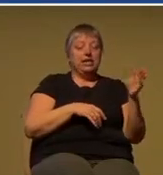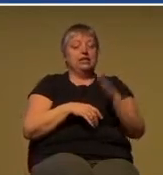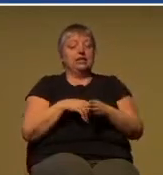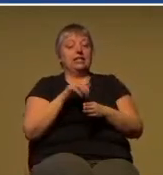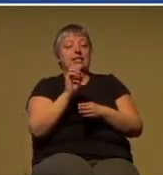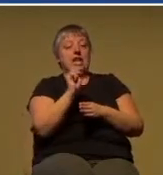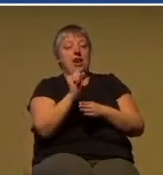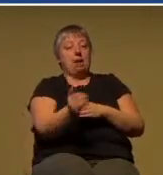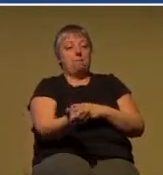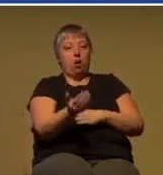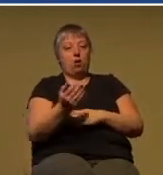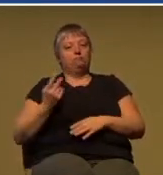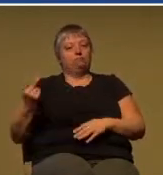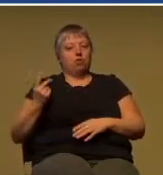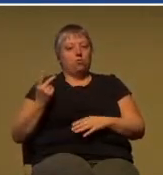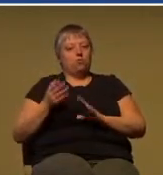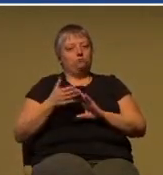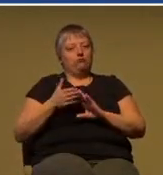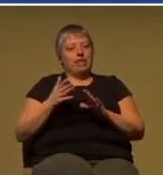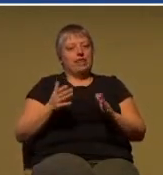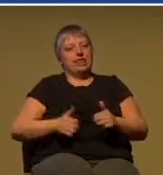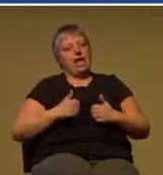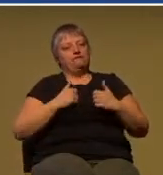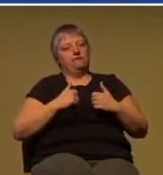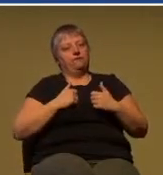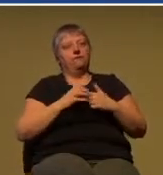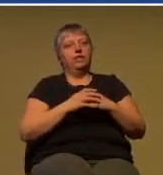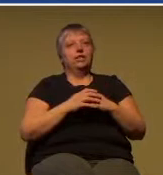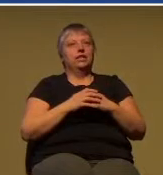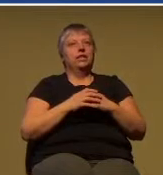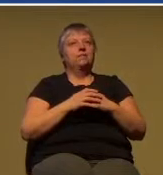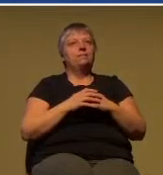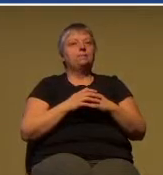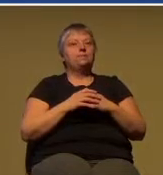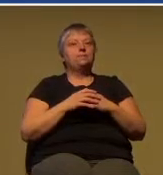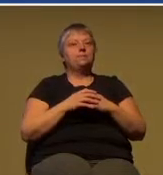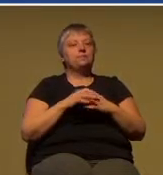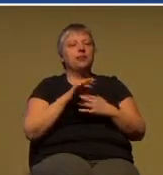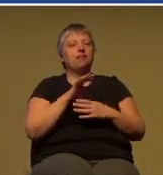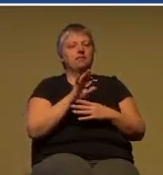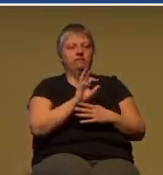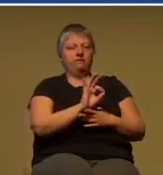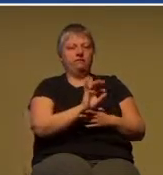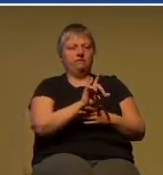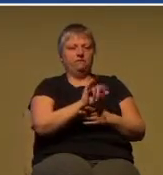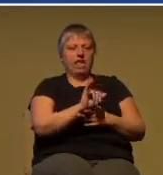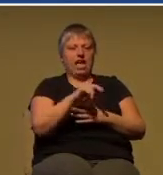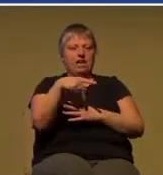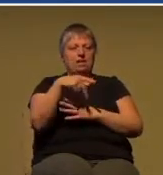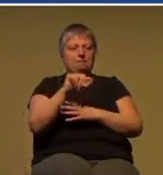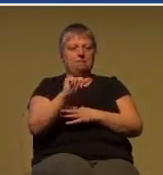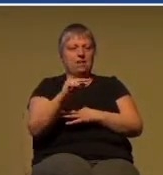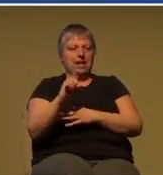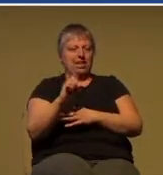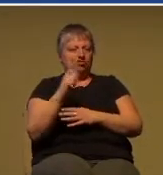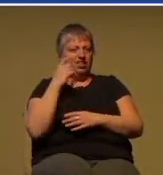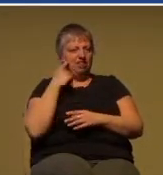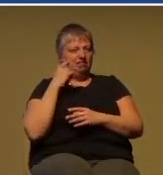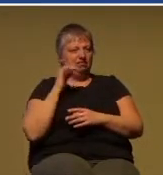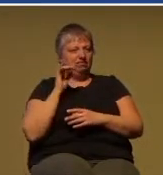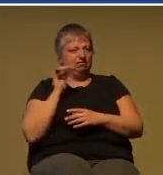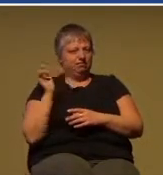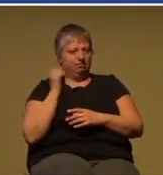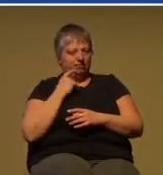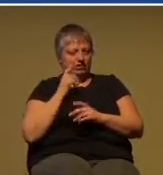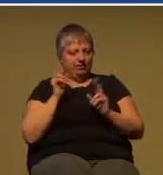live segment. It's called The Flag Page, and it's really a way of doing an online assessment. It's